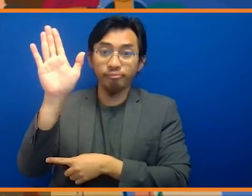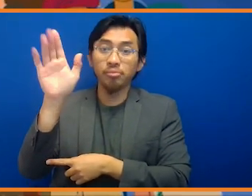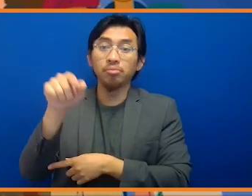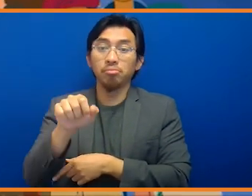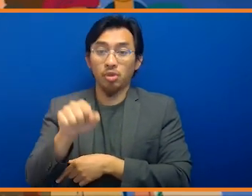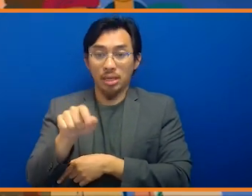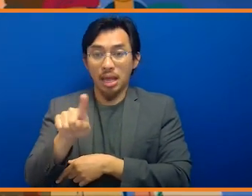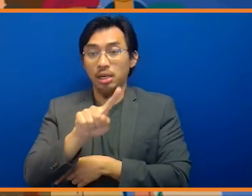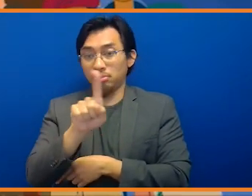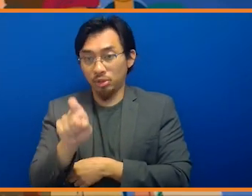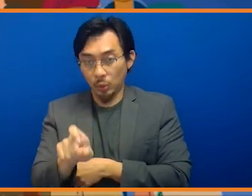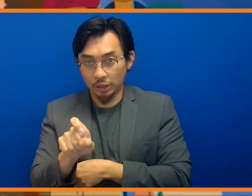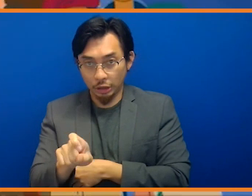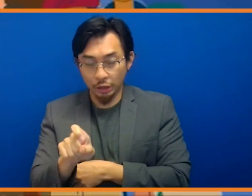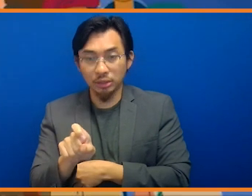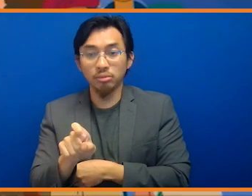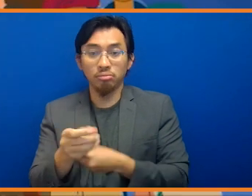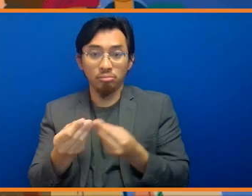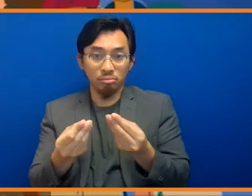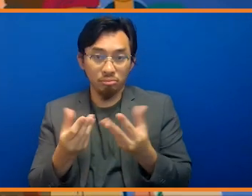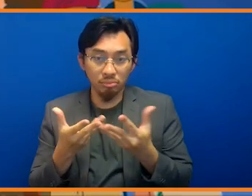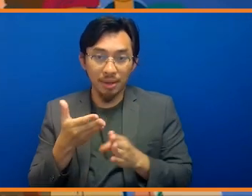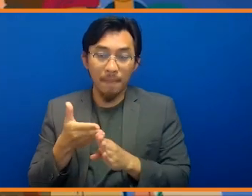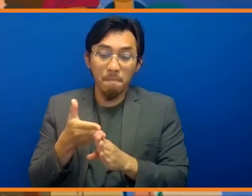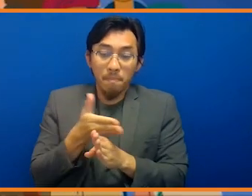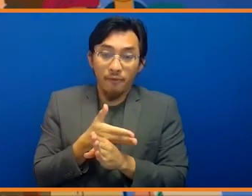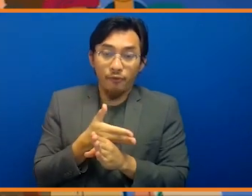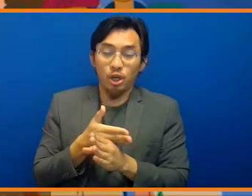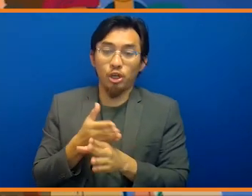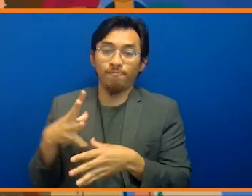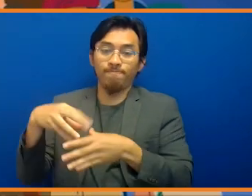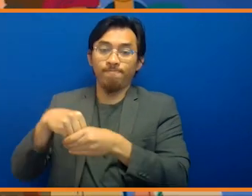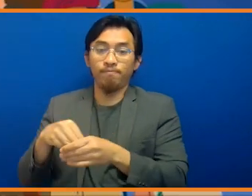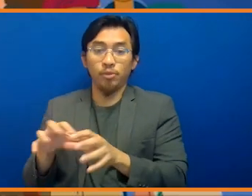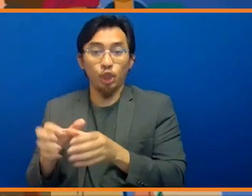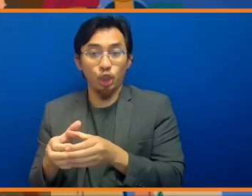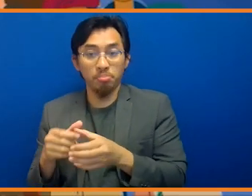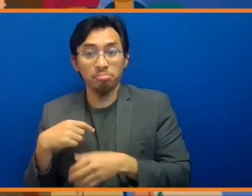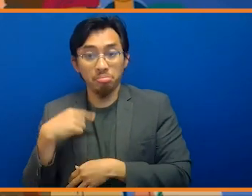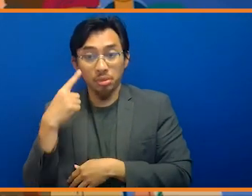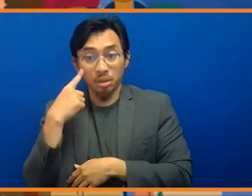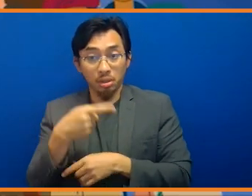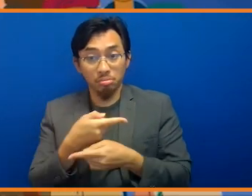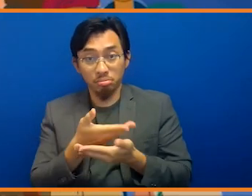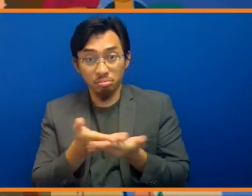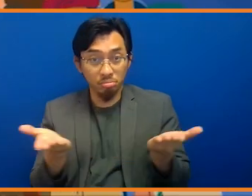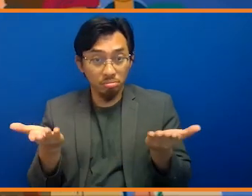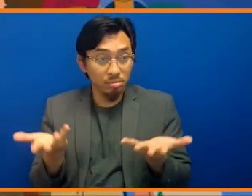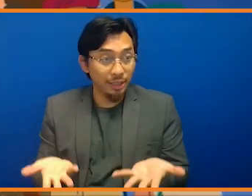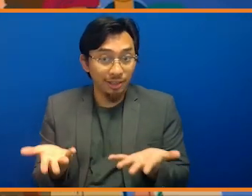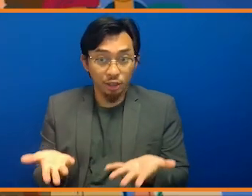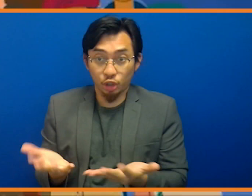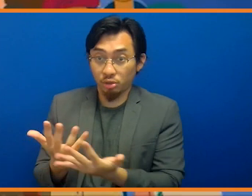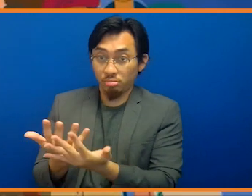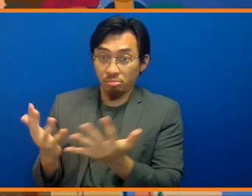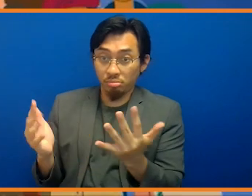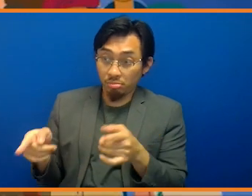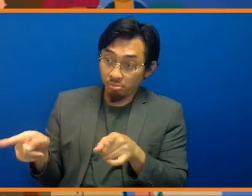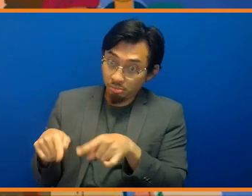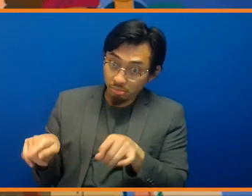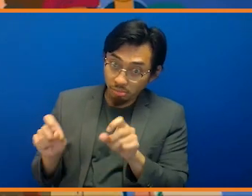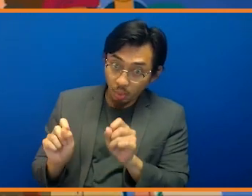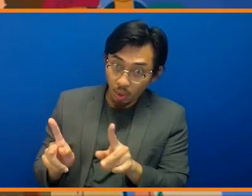yeah, you can ask the questions first before joining the group. Okay, I think everyone on site is